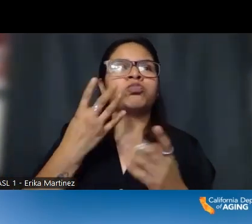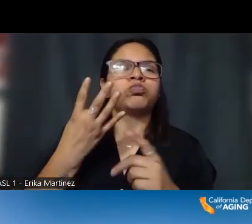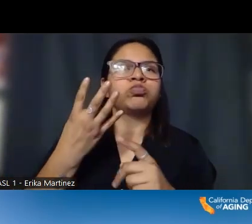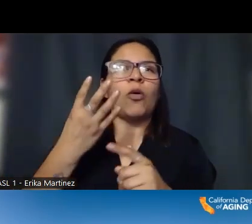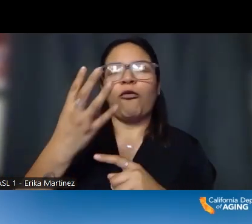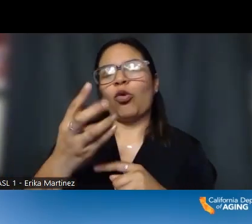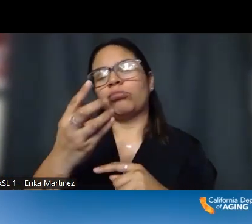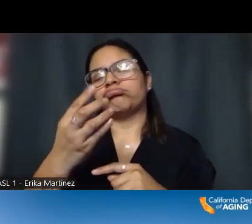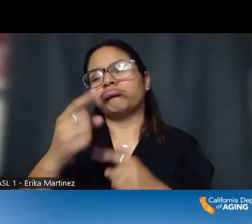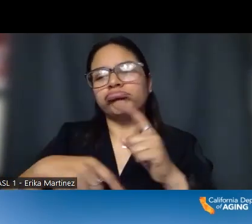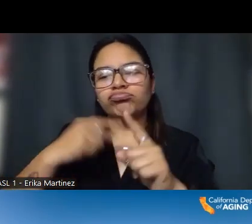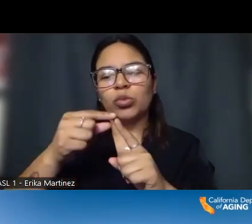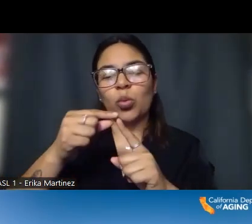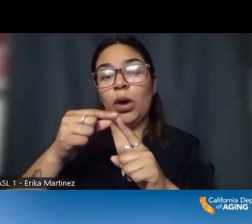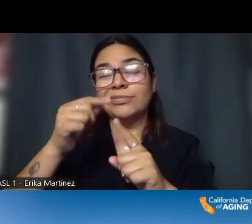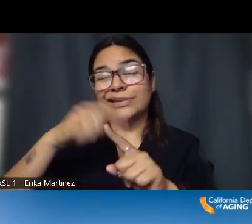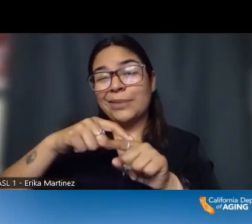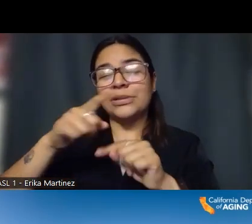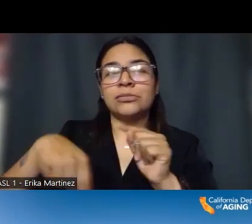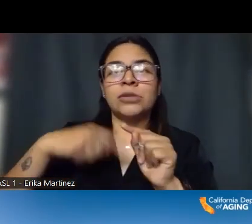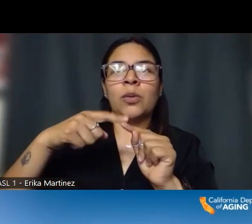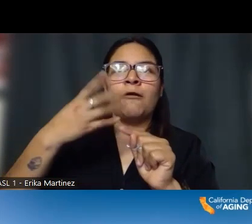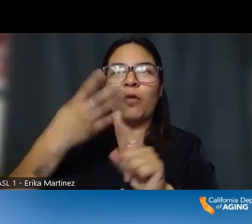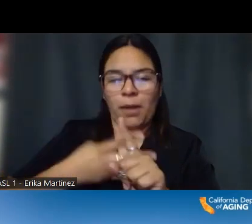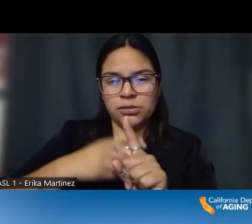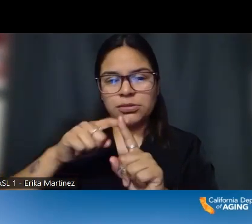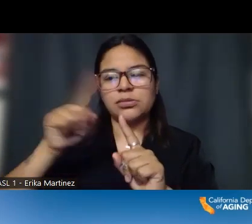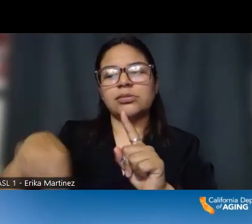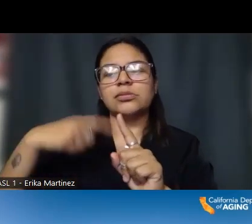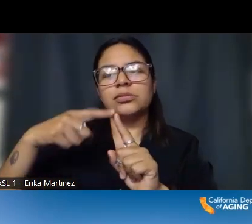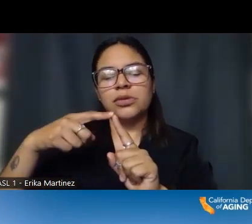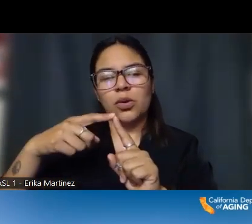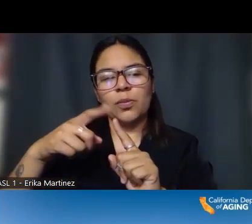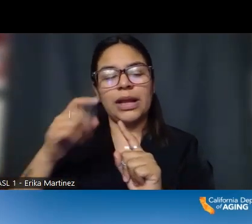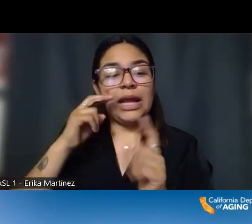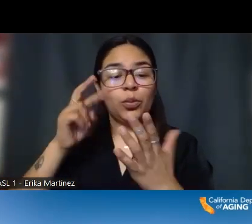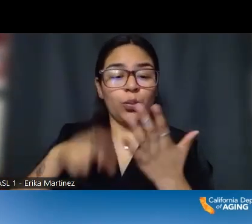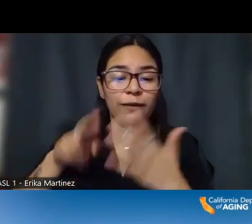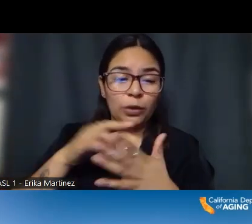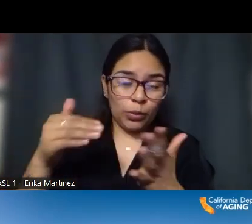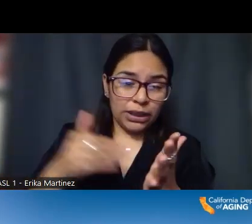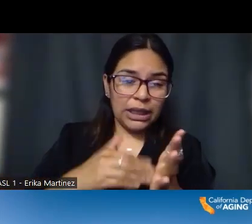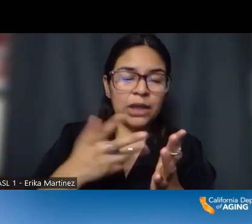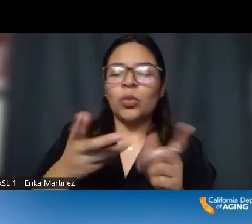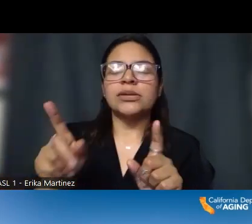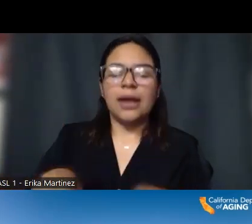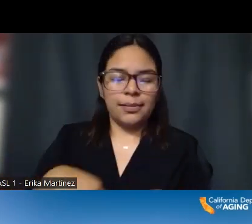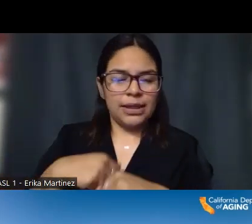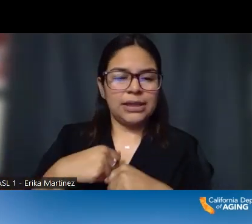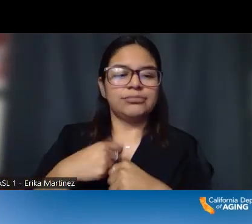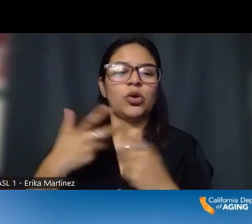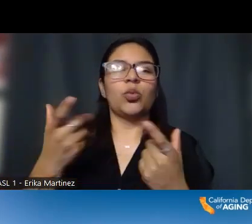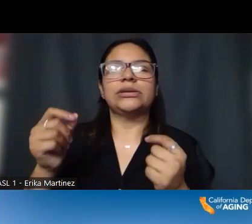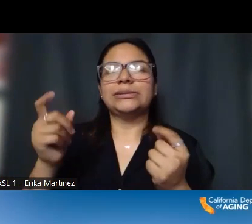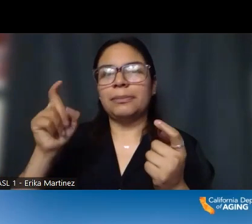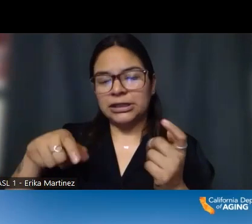we do the first intervention or the first meeting, then we will go back in the next quarter and review with the facility what's happened over the course of